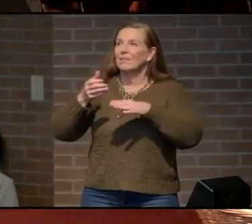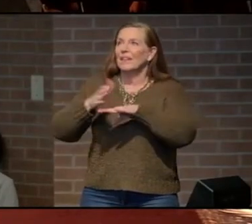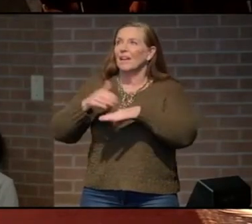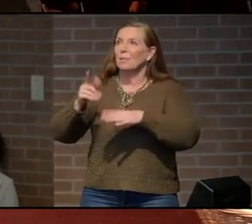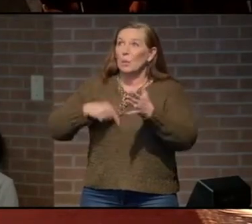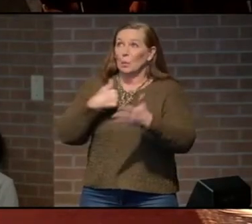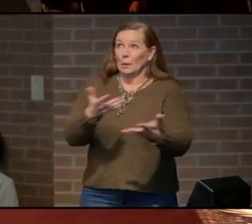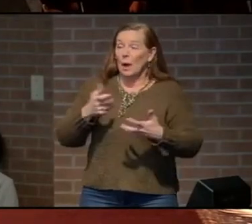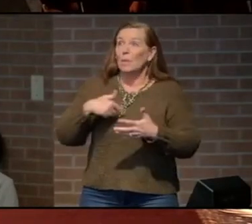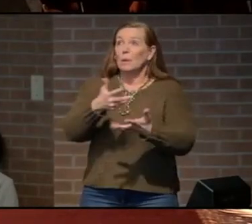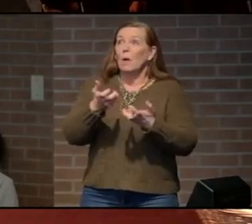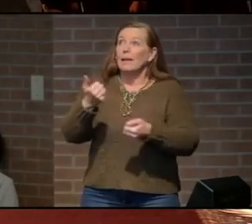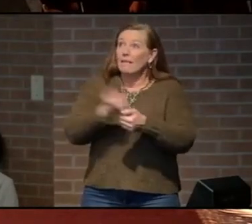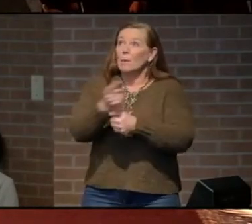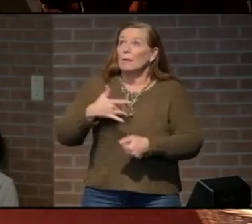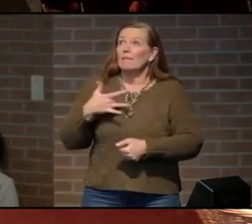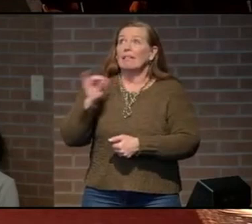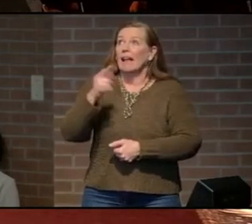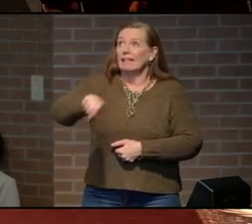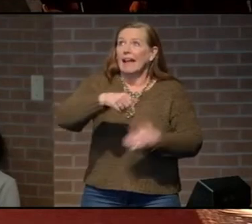to feel like they have a place to belong here.